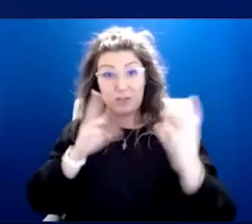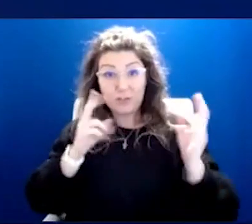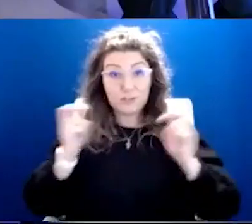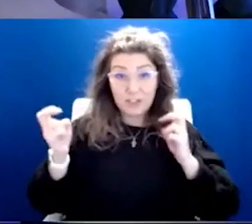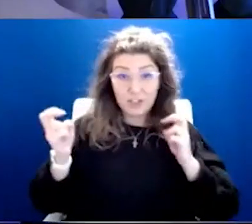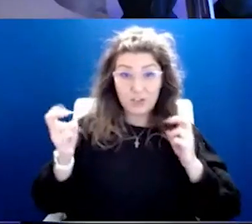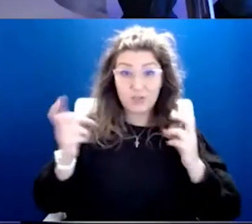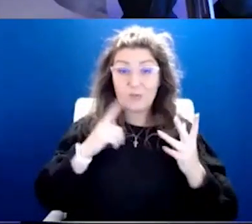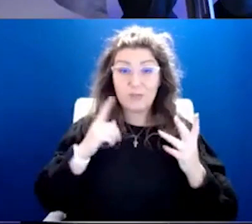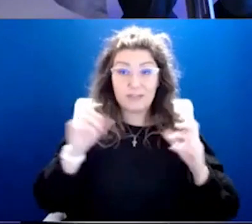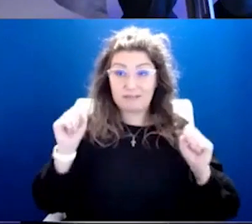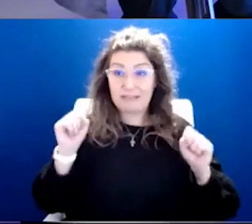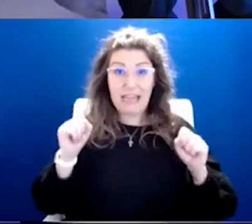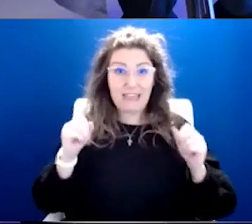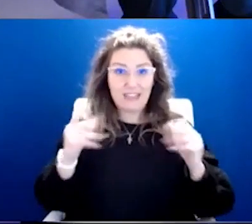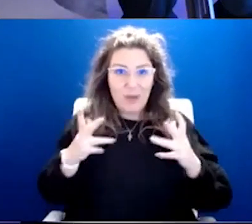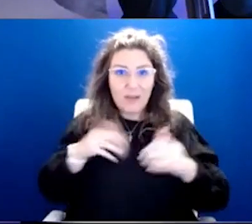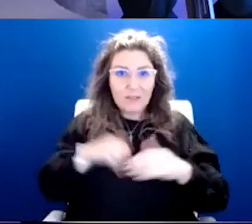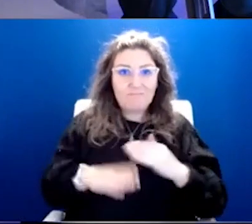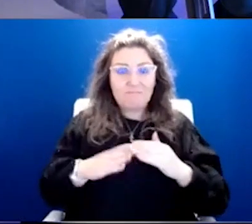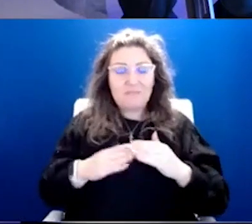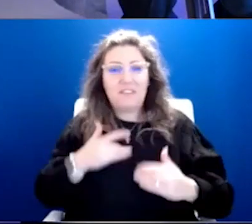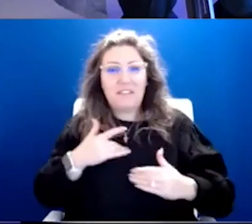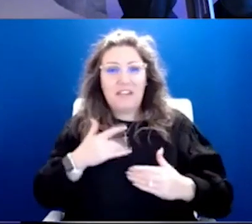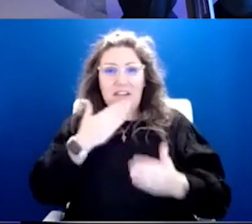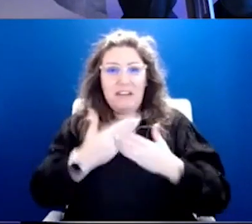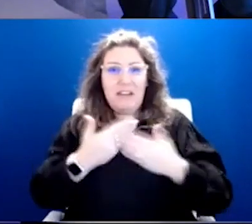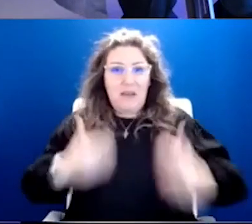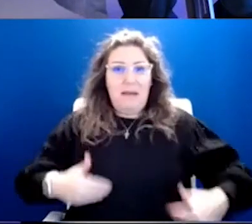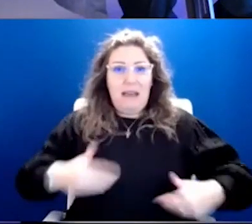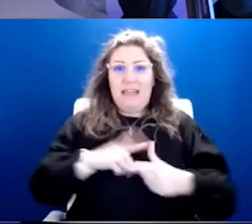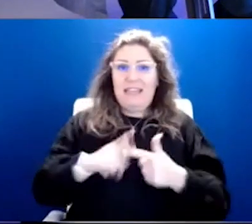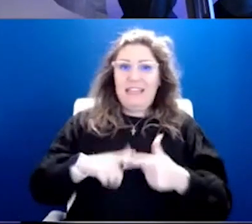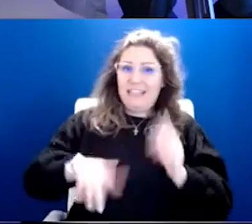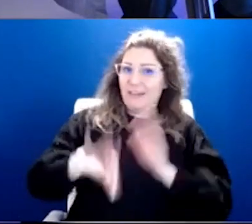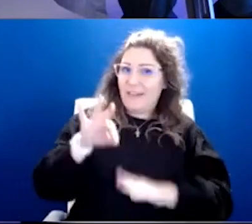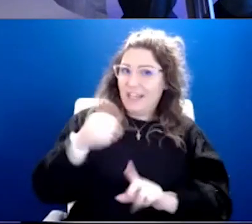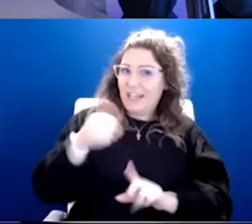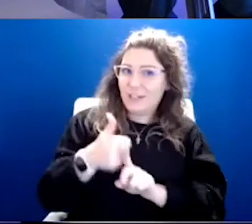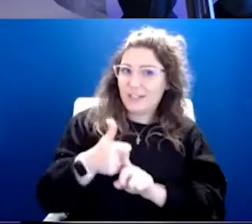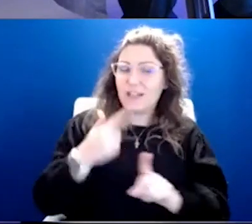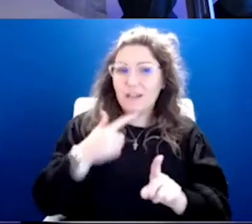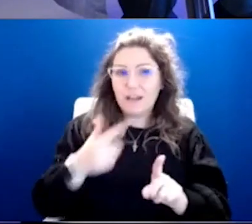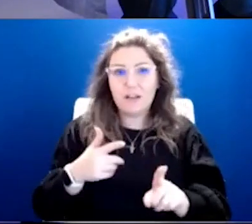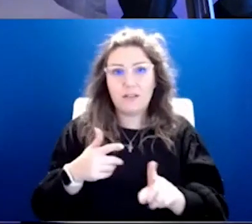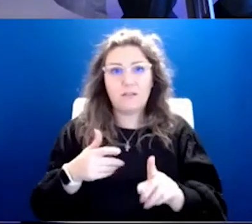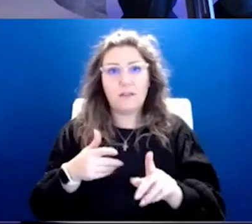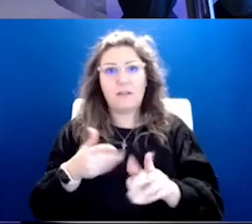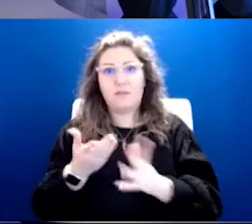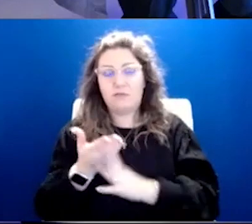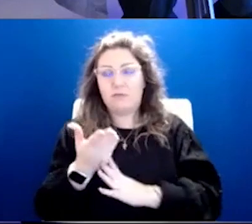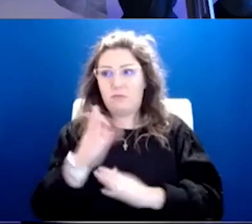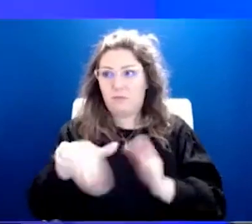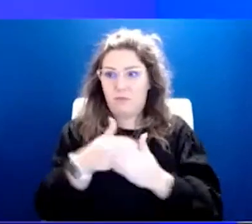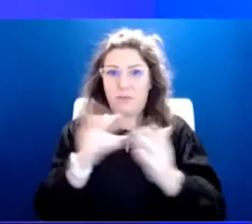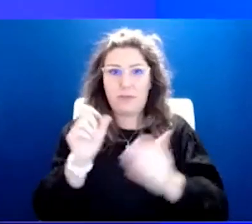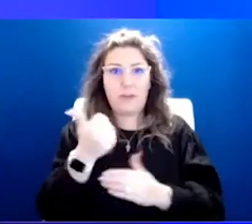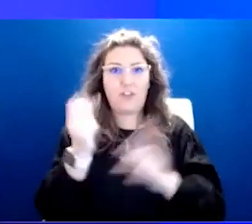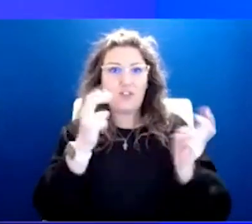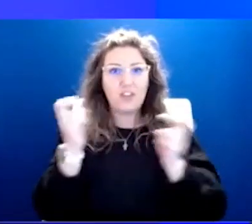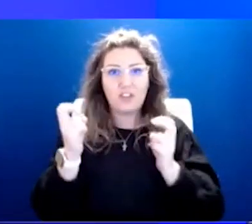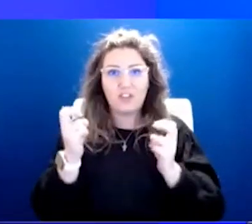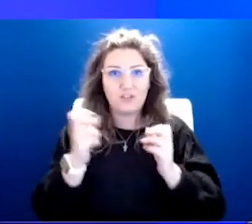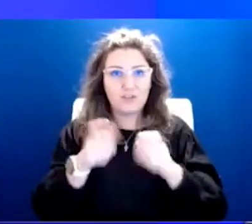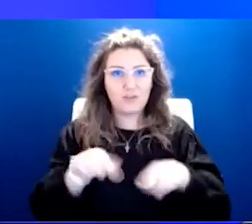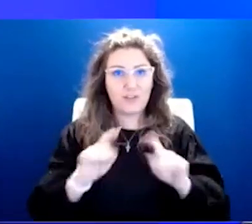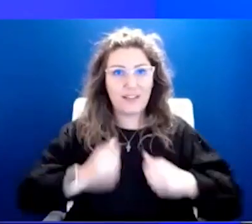in wanting to feel good with the body, and then you find yourself, Dr. LeMaster, having to kind of walk them through all these other issues in their life, right? Well, absolutely. That's